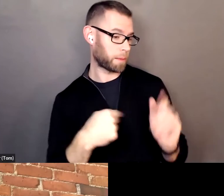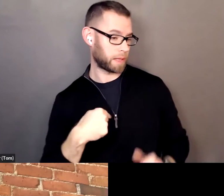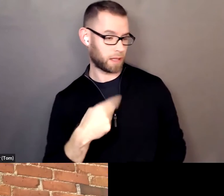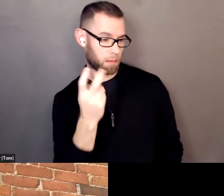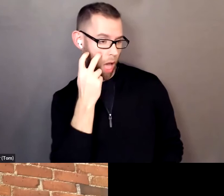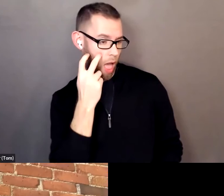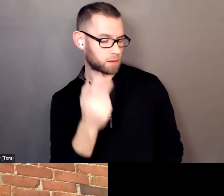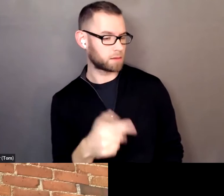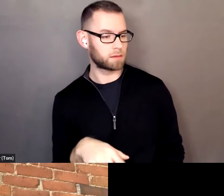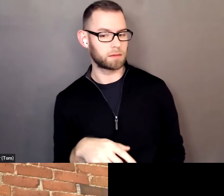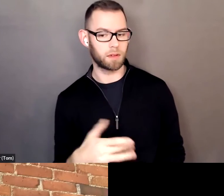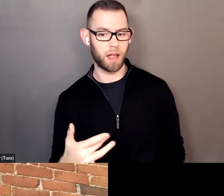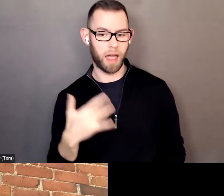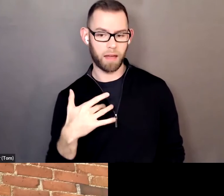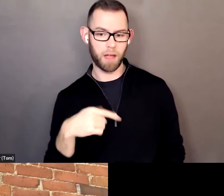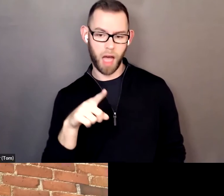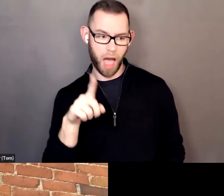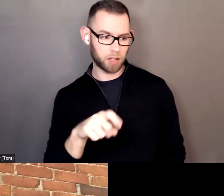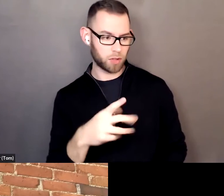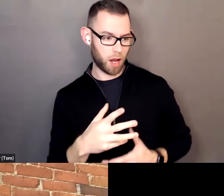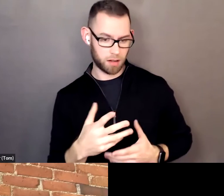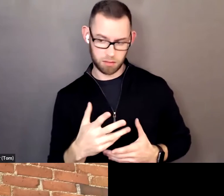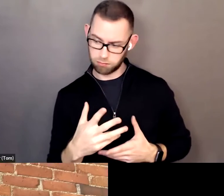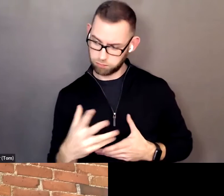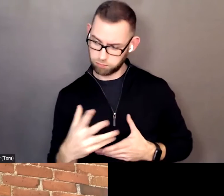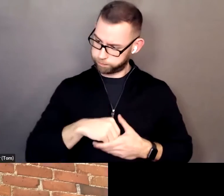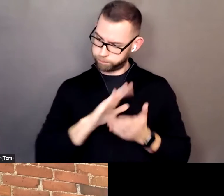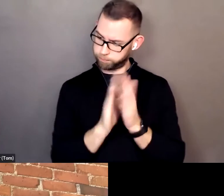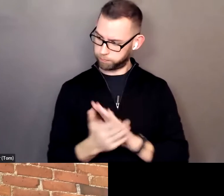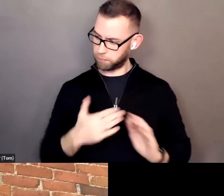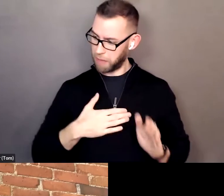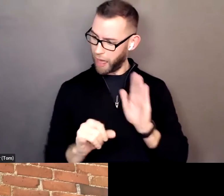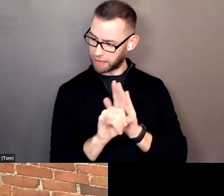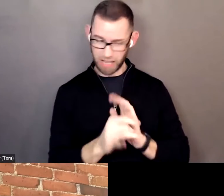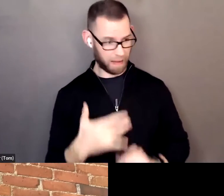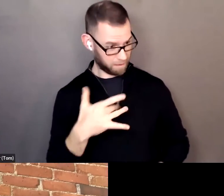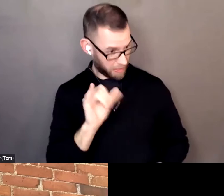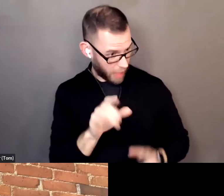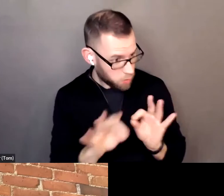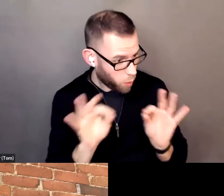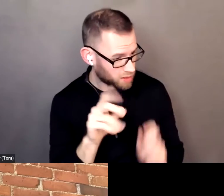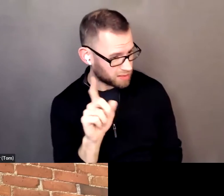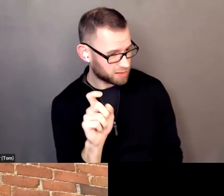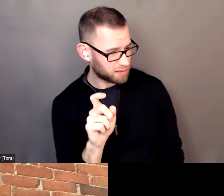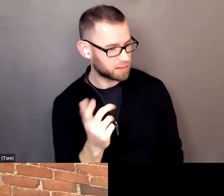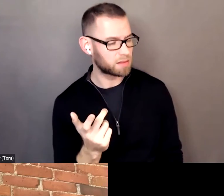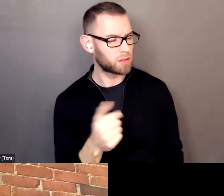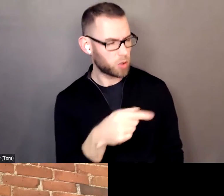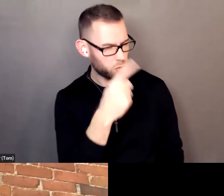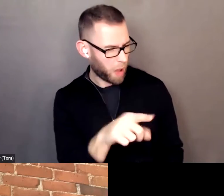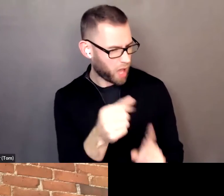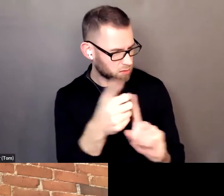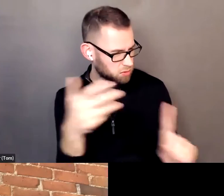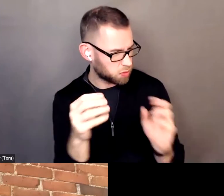is it, do you feel like, that I should take it on as an identity? Can you talk a little bit more about like a